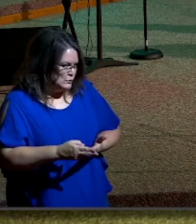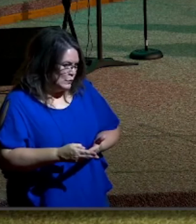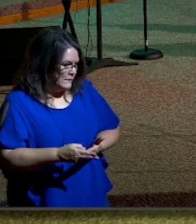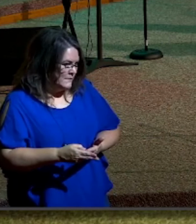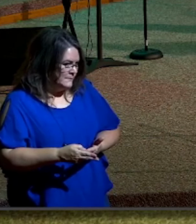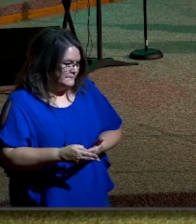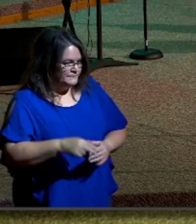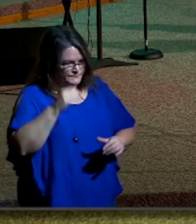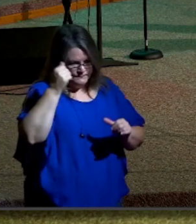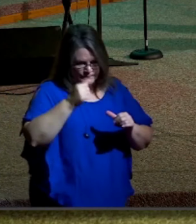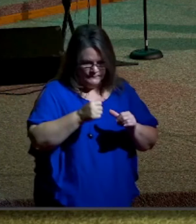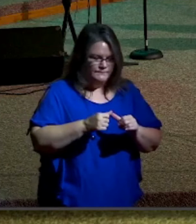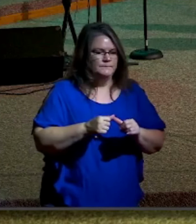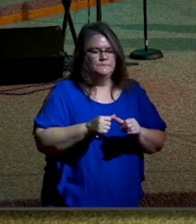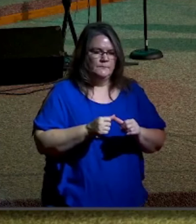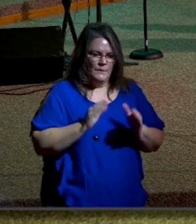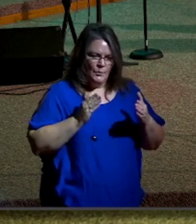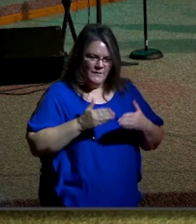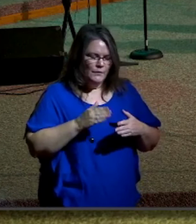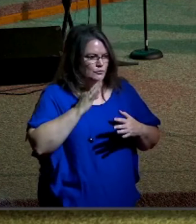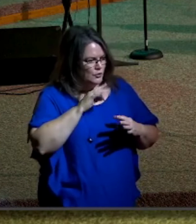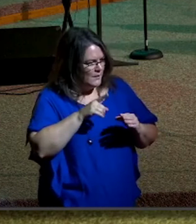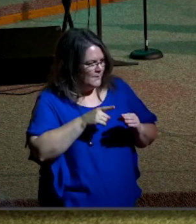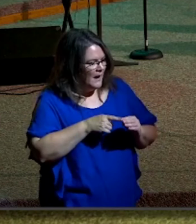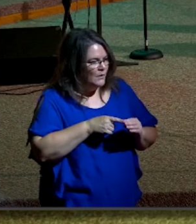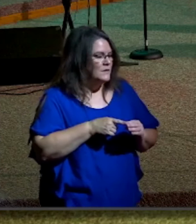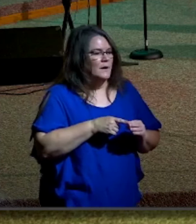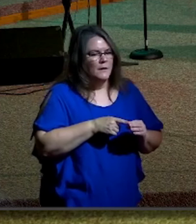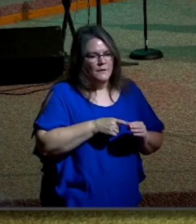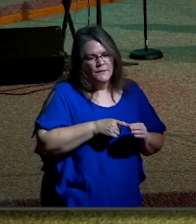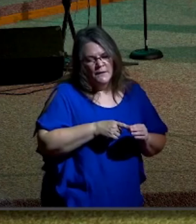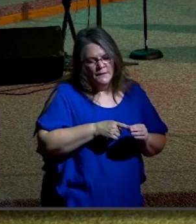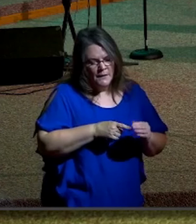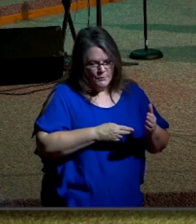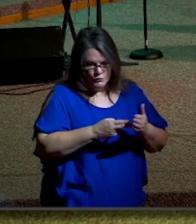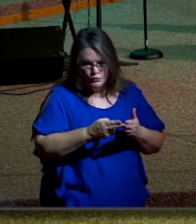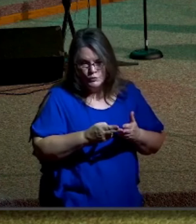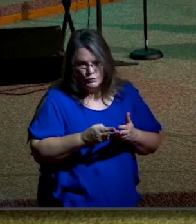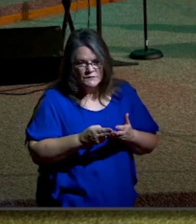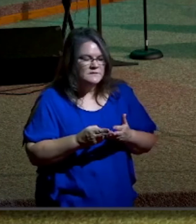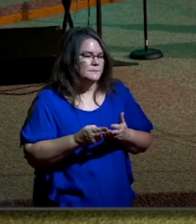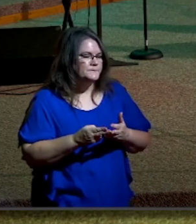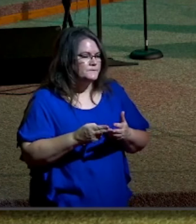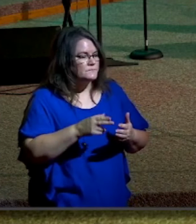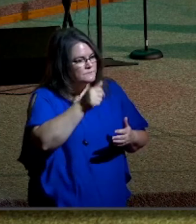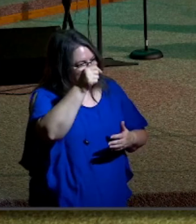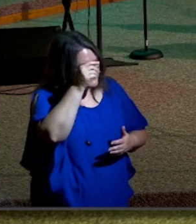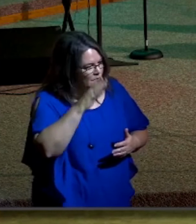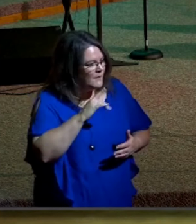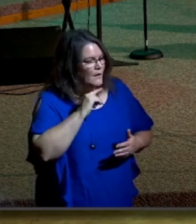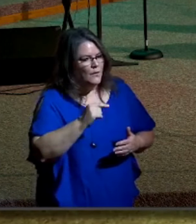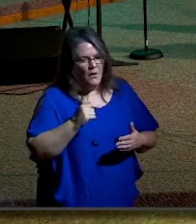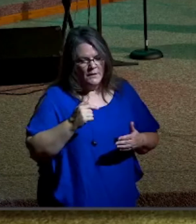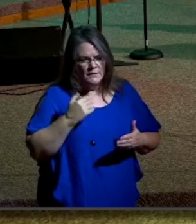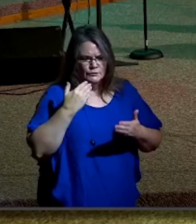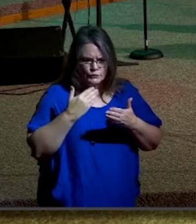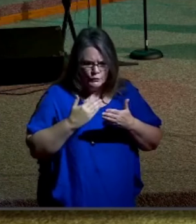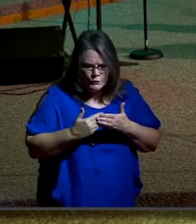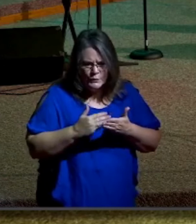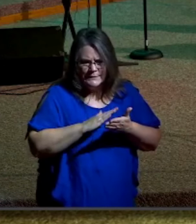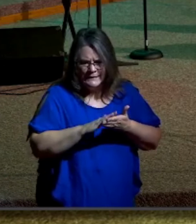we centered our talk today around those three biblical truths that God is generous and loves